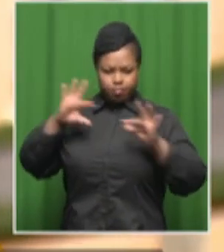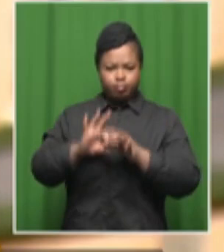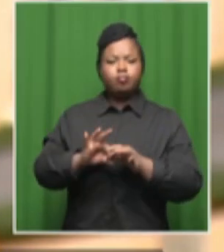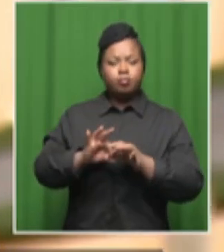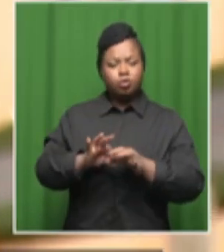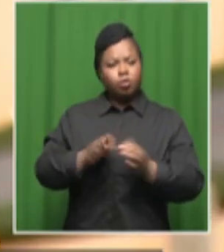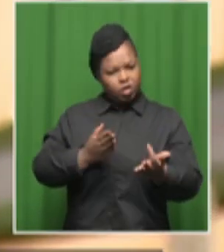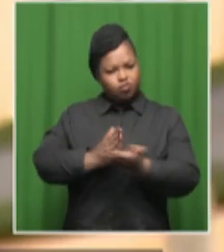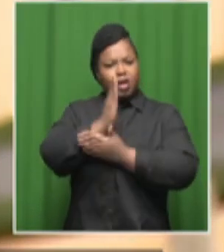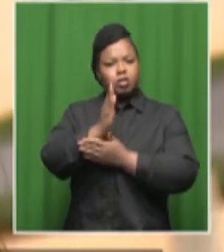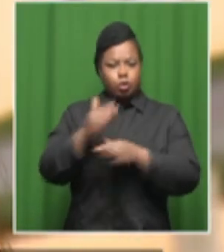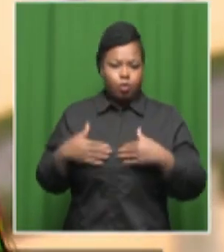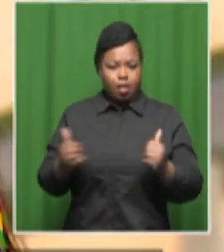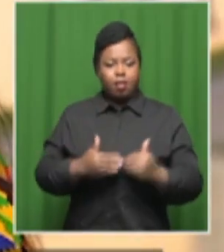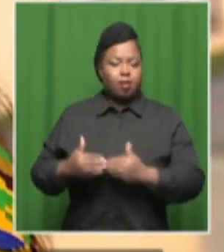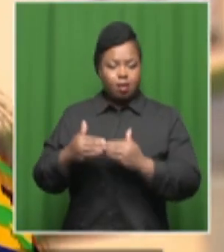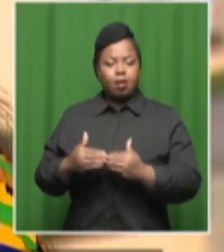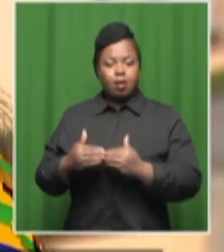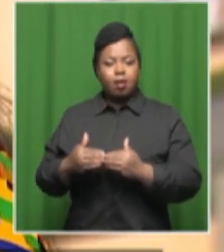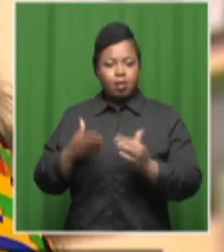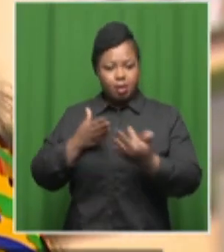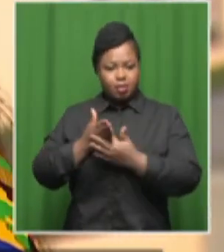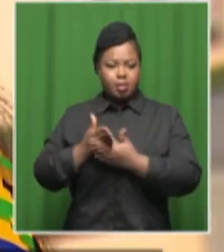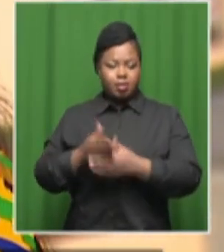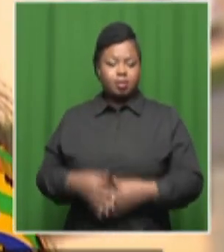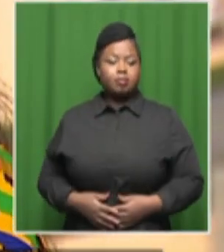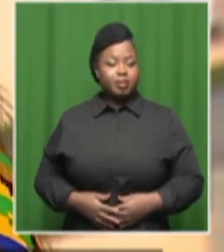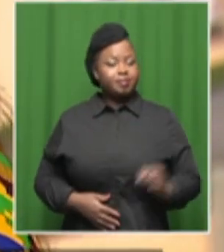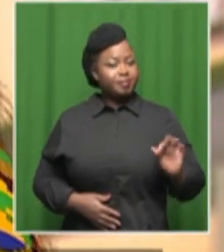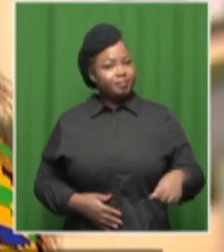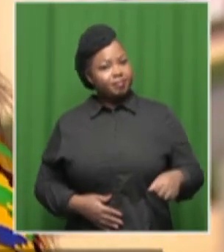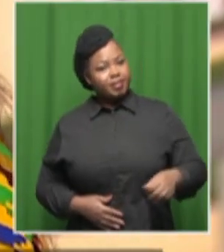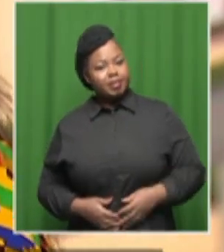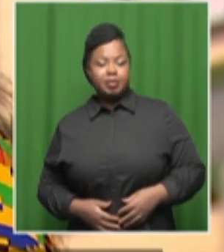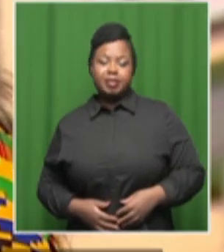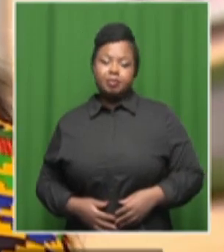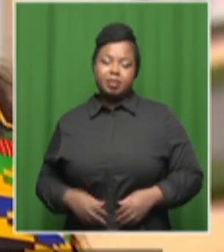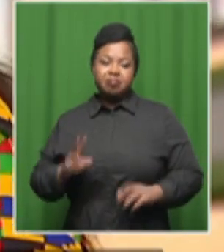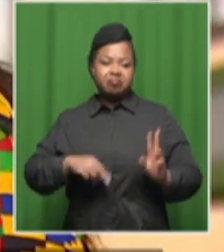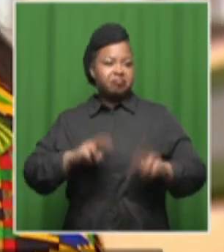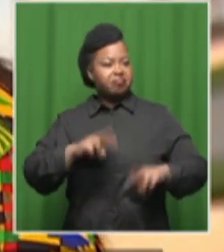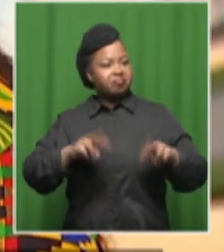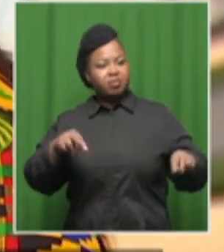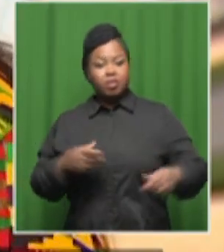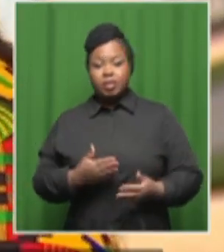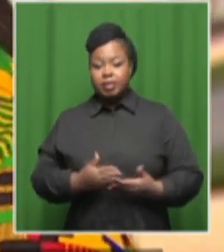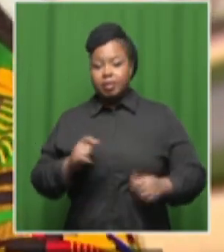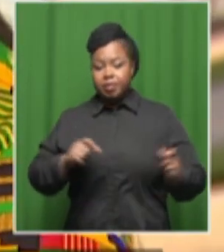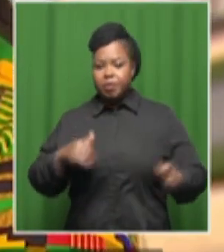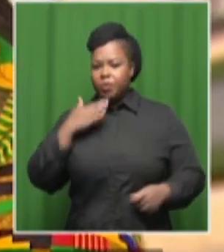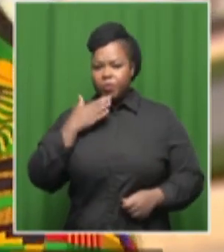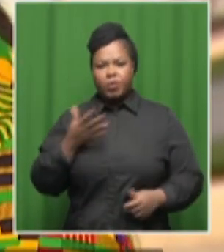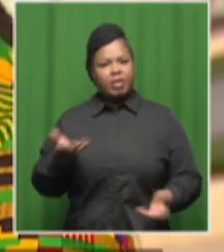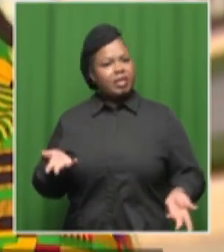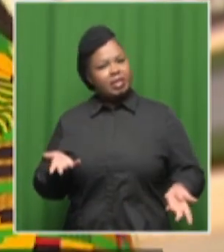to access, and that's the underpinning. No, absolutely. Obviously, we just arrived here this morning, and we see some patients. For those who are not privy